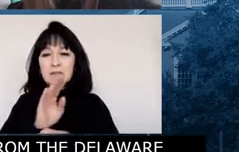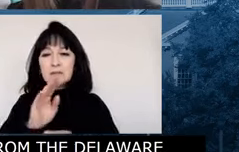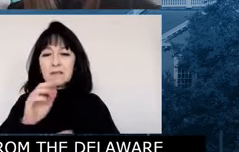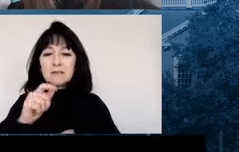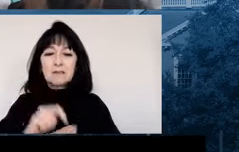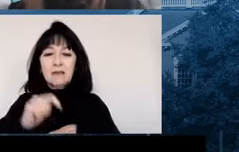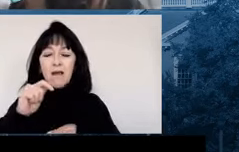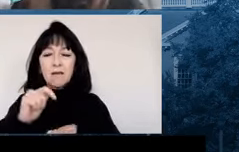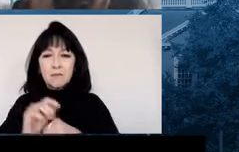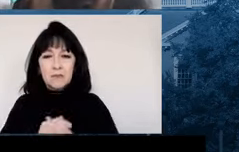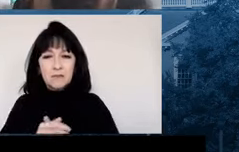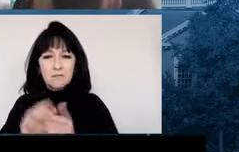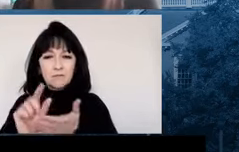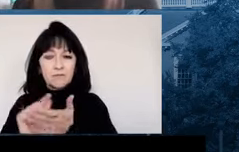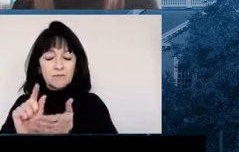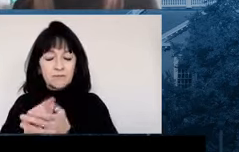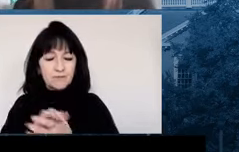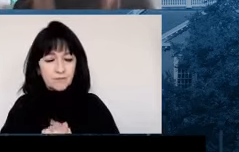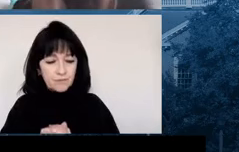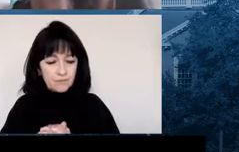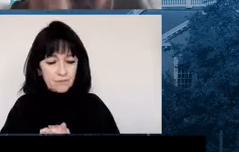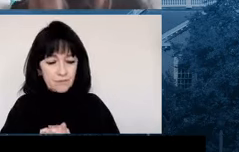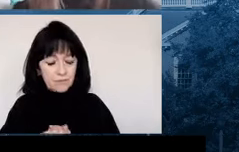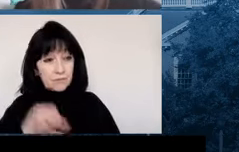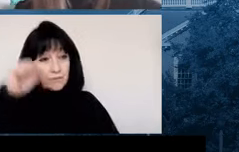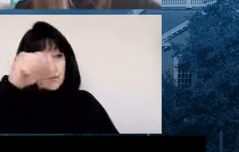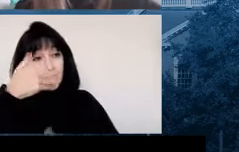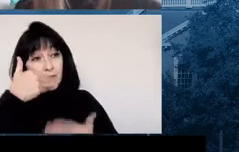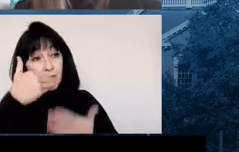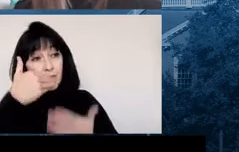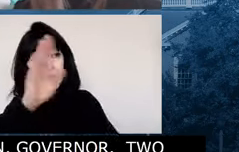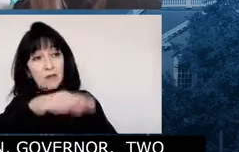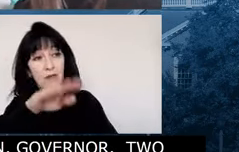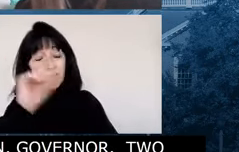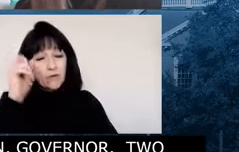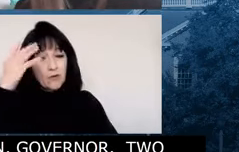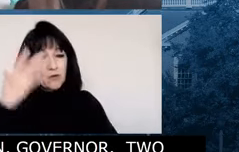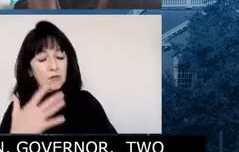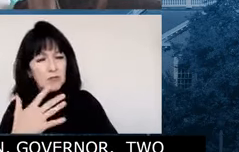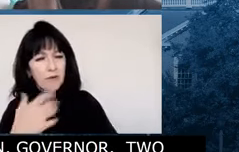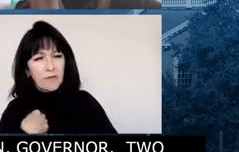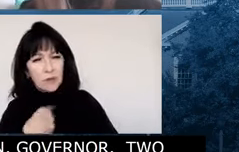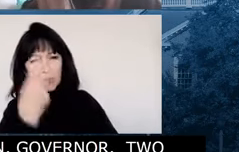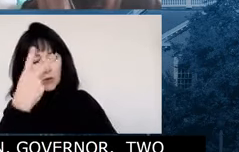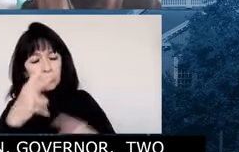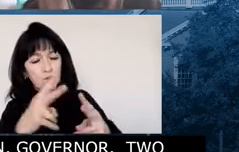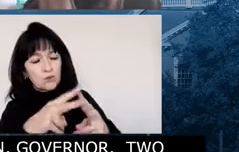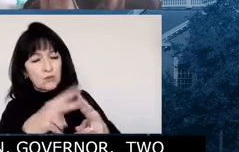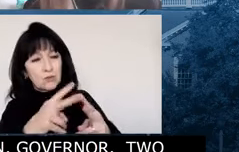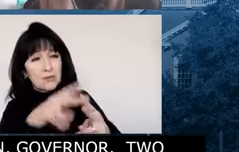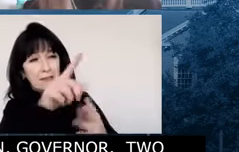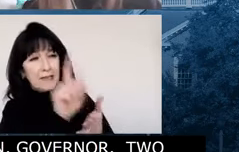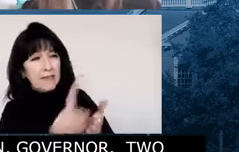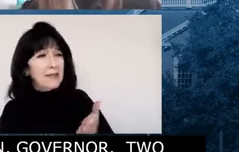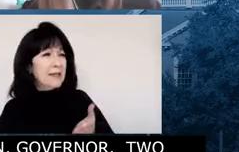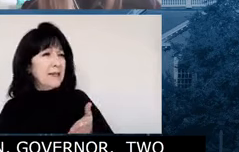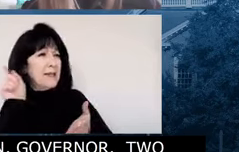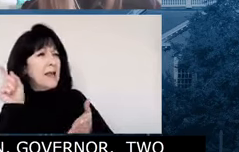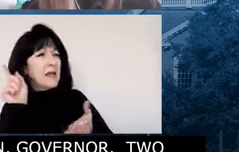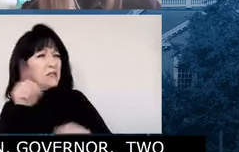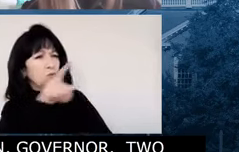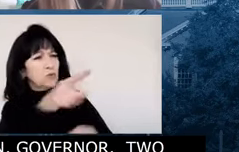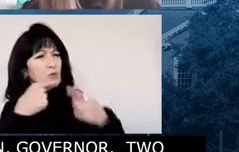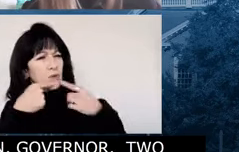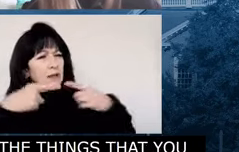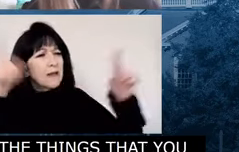Yes, good afternoon, Governor. Just two quick things. Last week, one of the things you announced was a call for volunteers